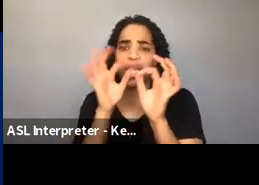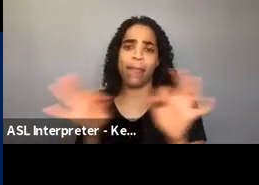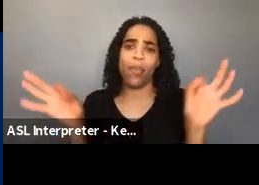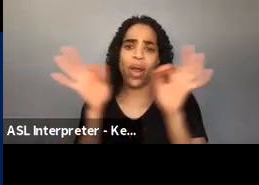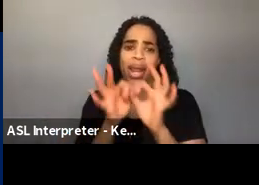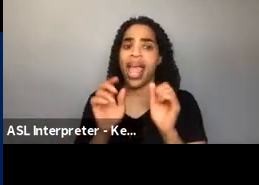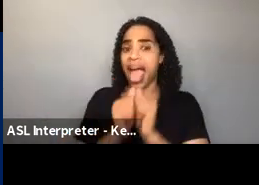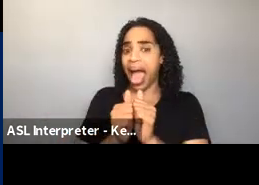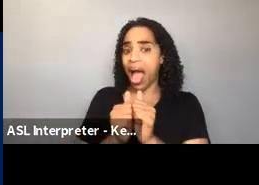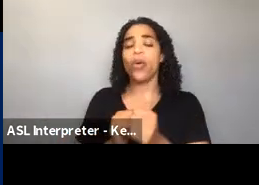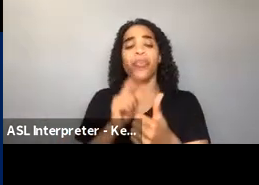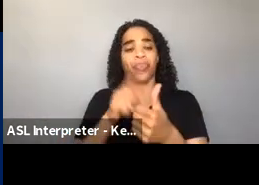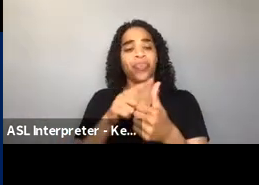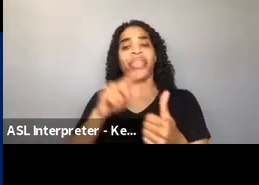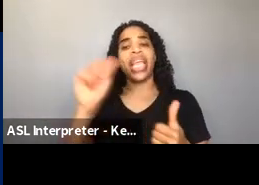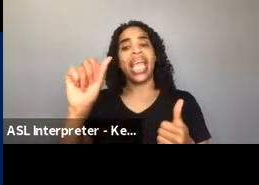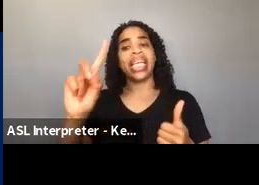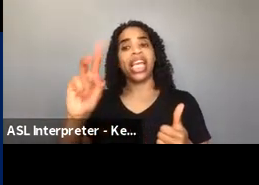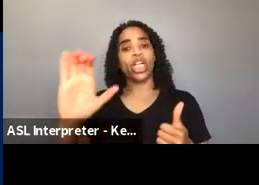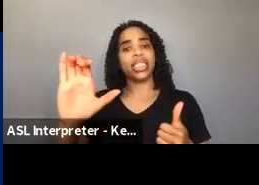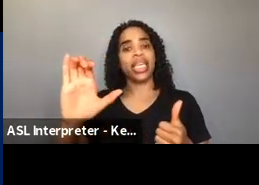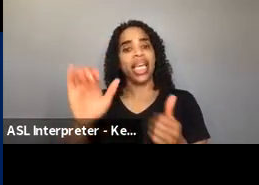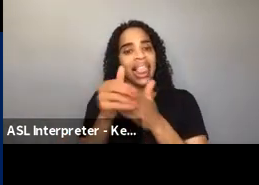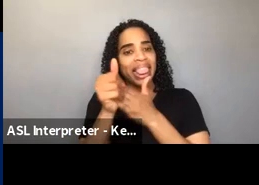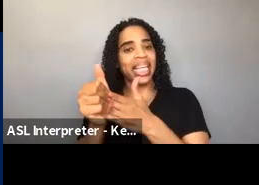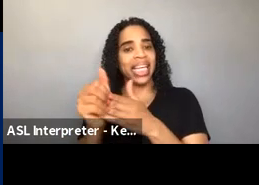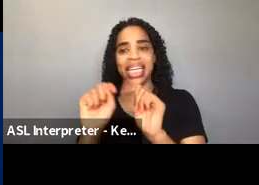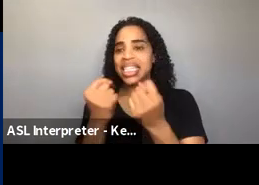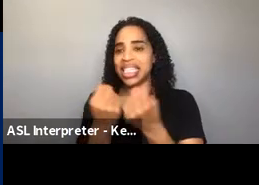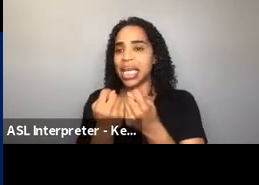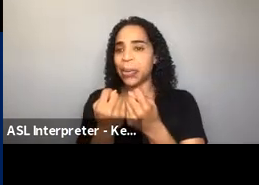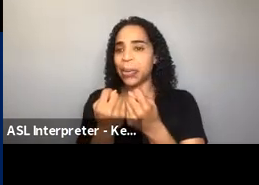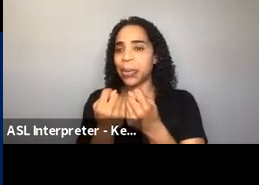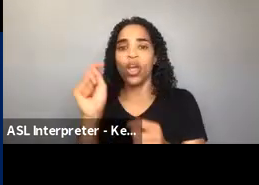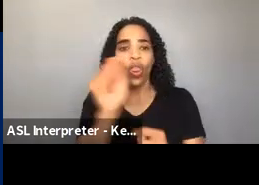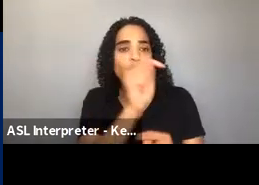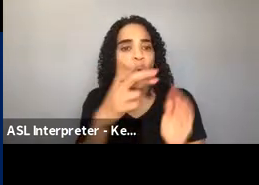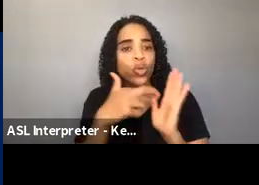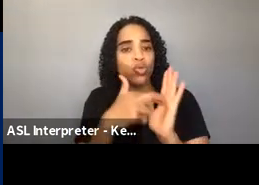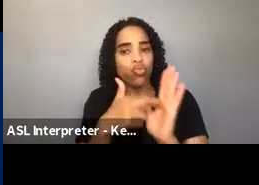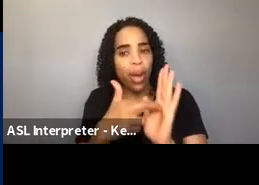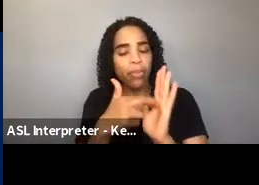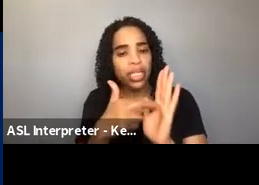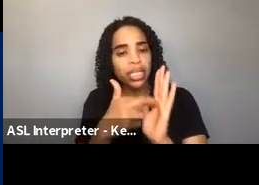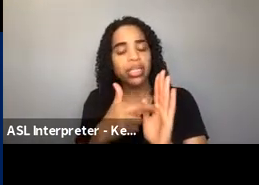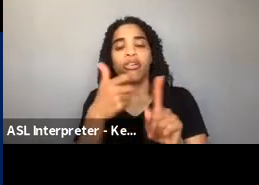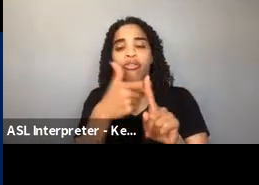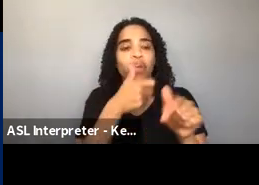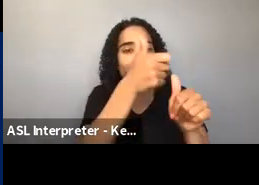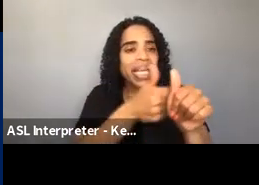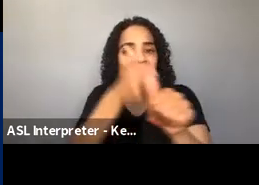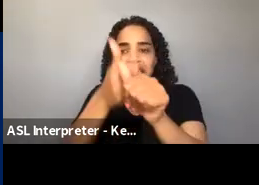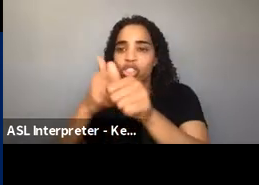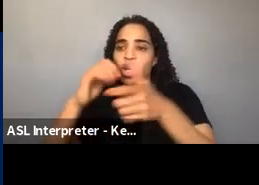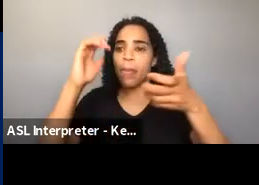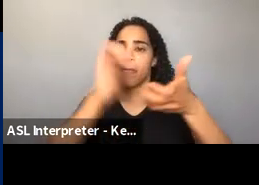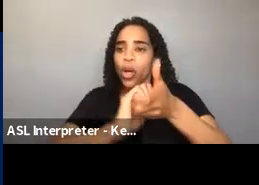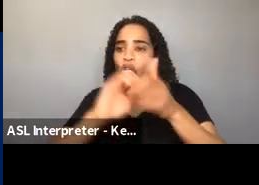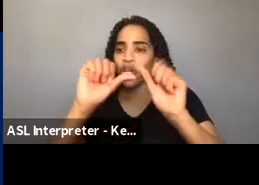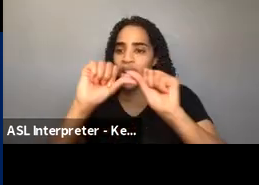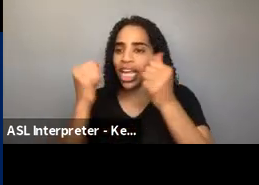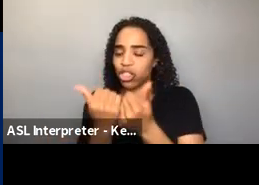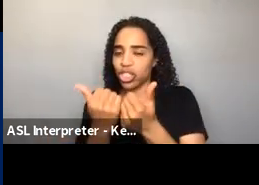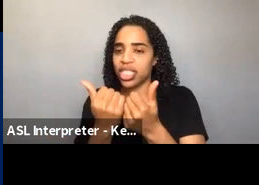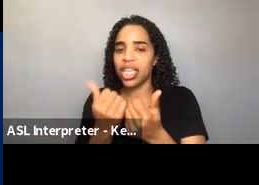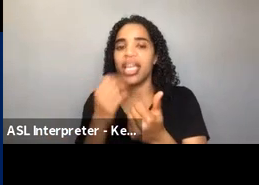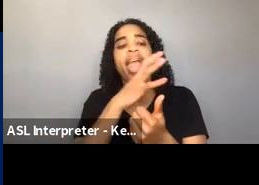an ADRC leadership team that consists of representatives of each partner agency and the State